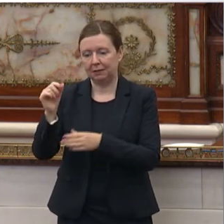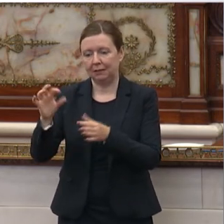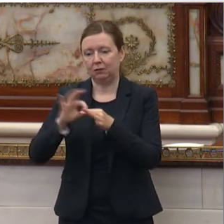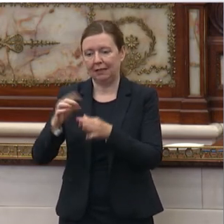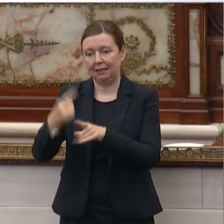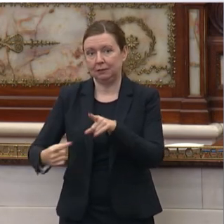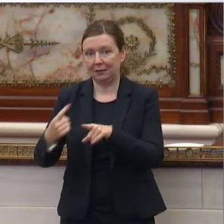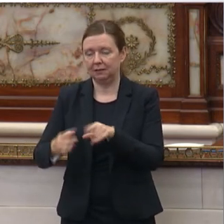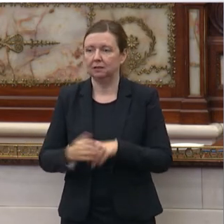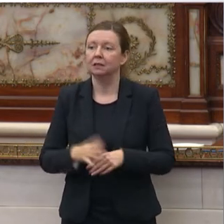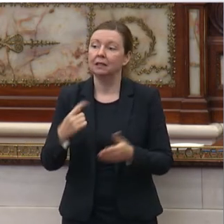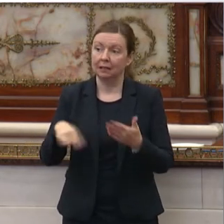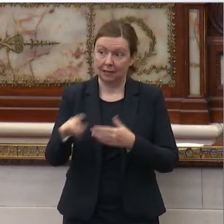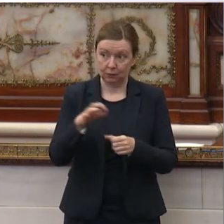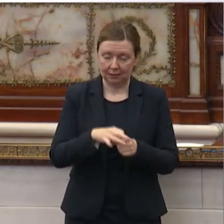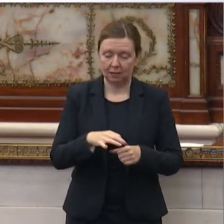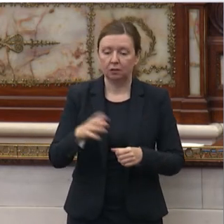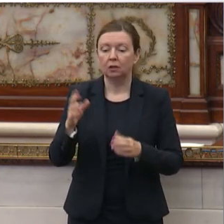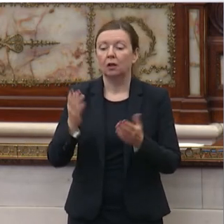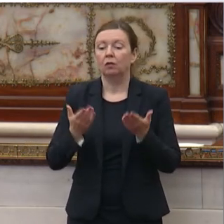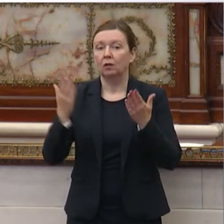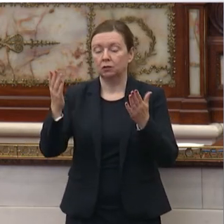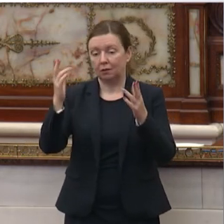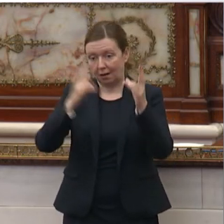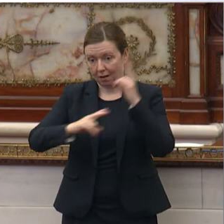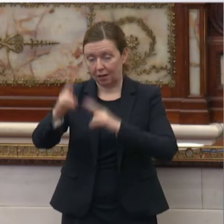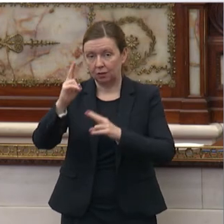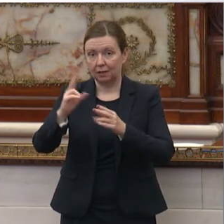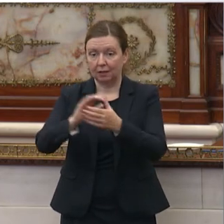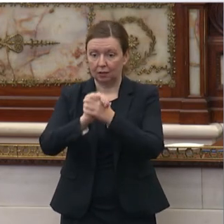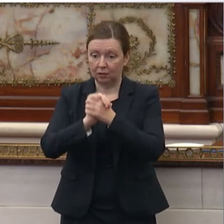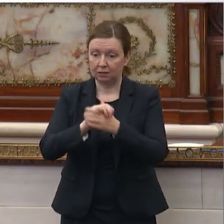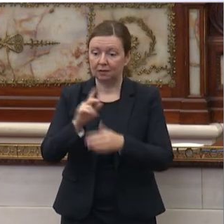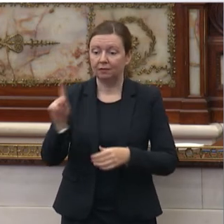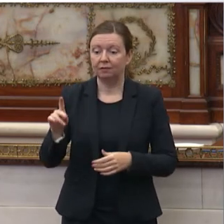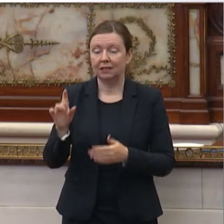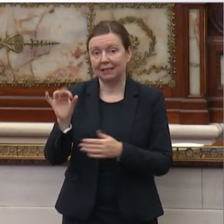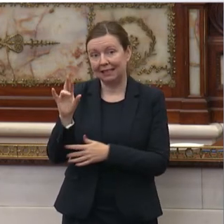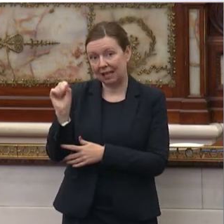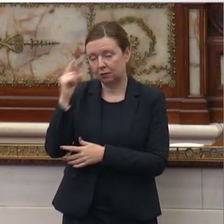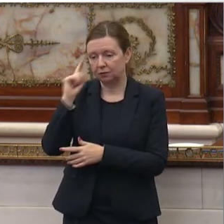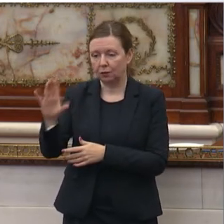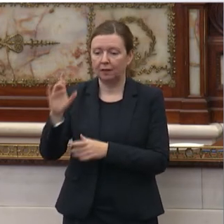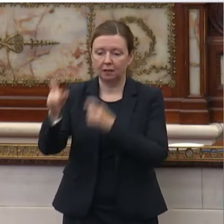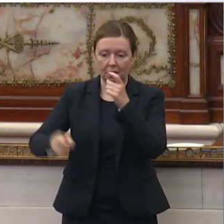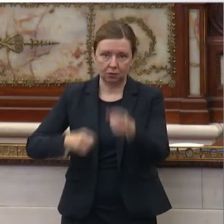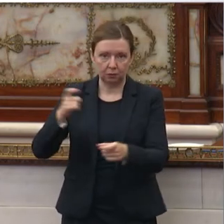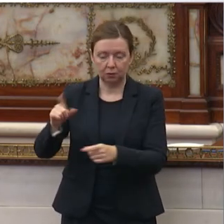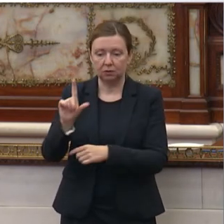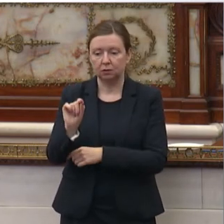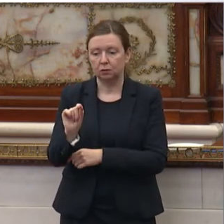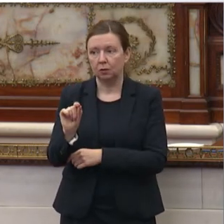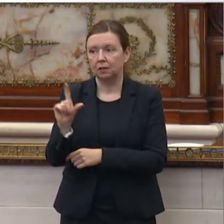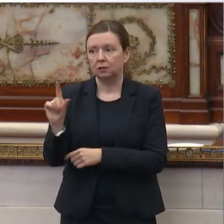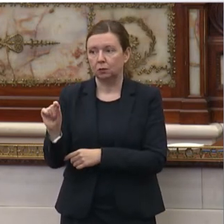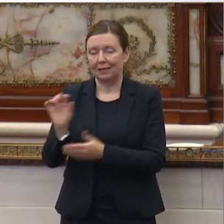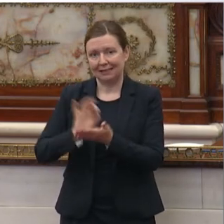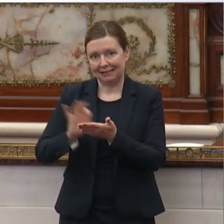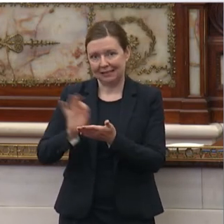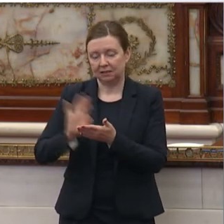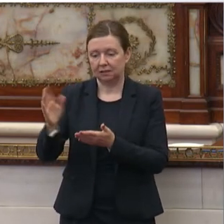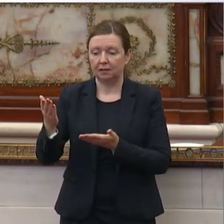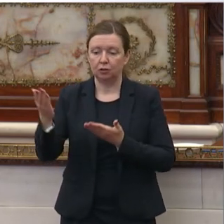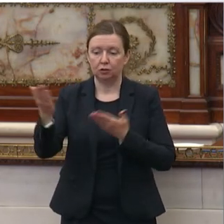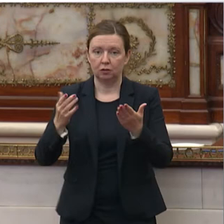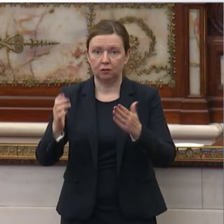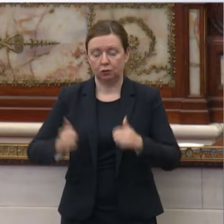Thanks, Ms. Calendar. And a resolution honoring and congratulating Philly Counts for their indispensable contribution to the 2020 census and their service to the